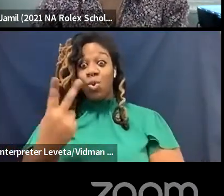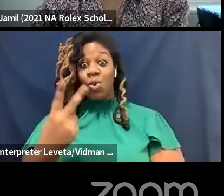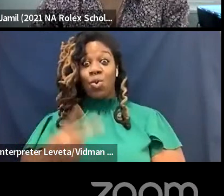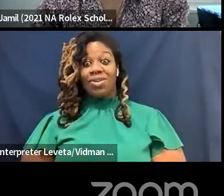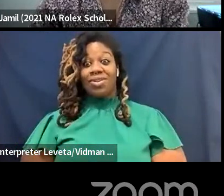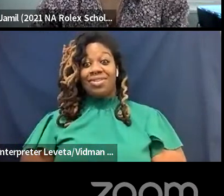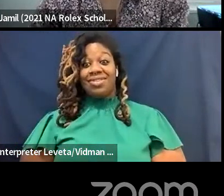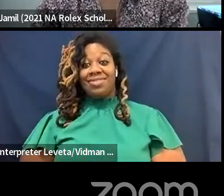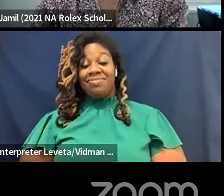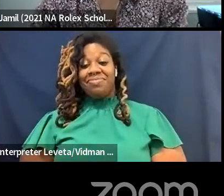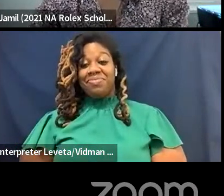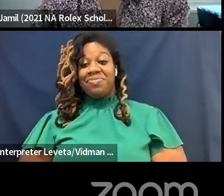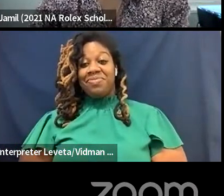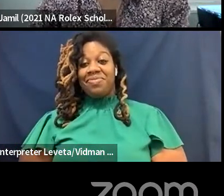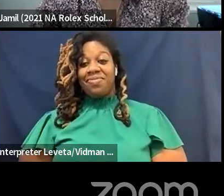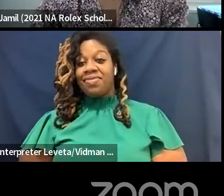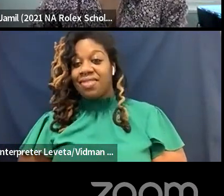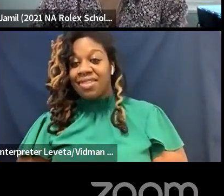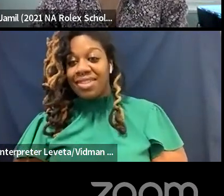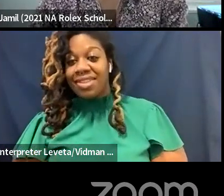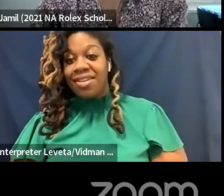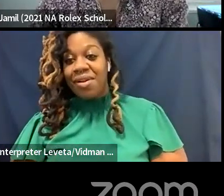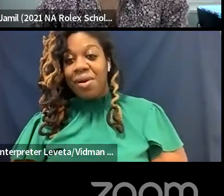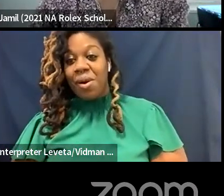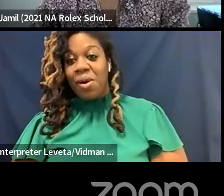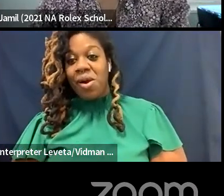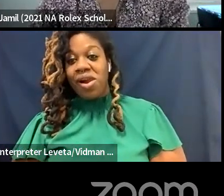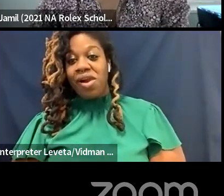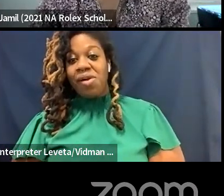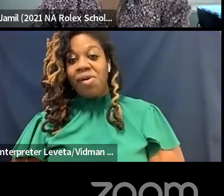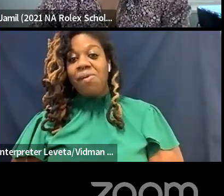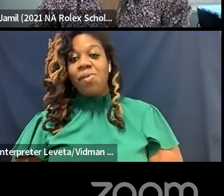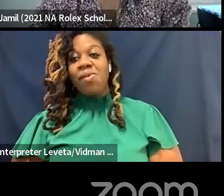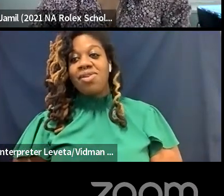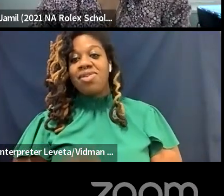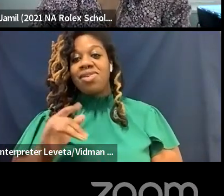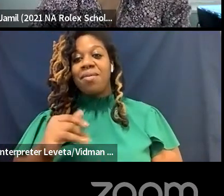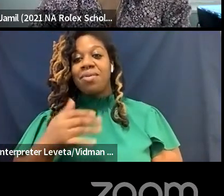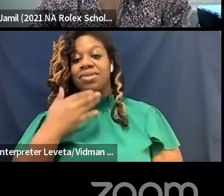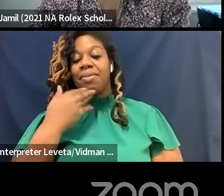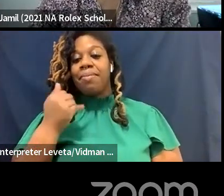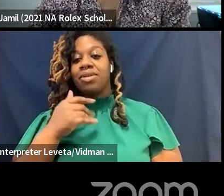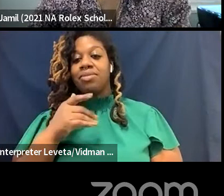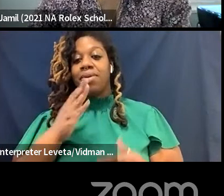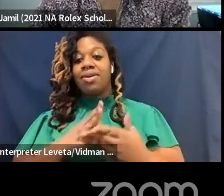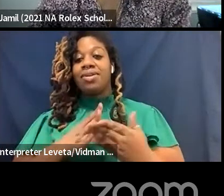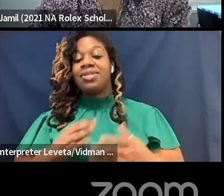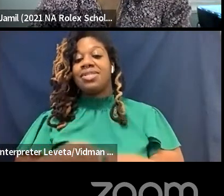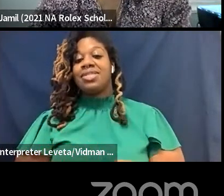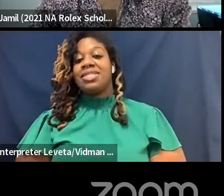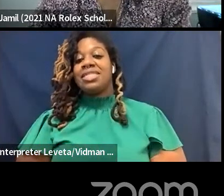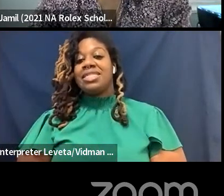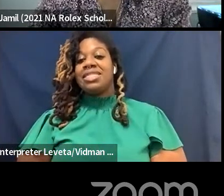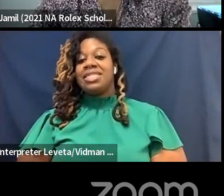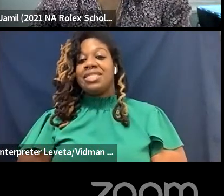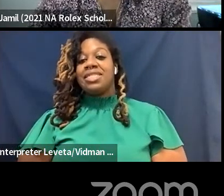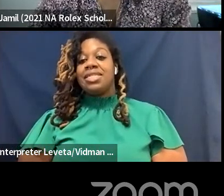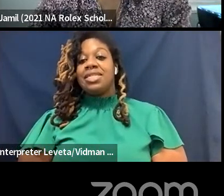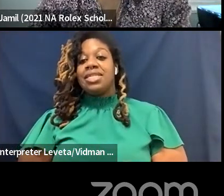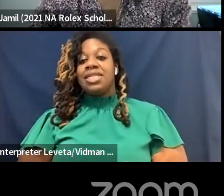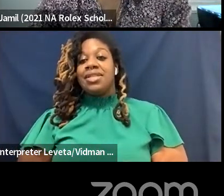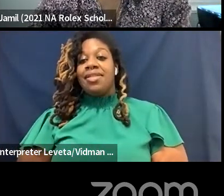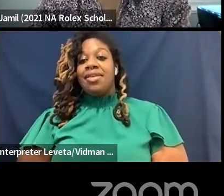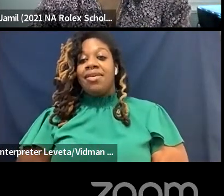and I got it on video. That's the best part. And from a human perspective, it would be, honestly,